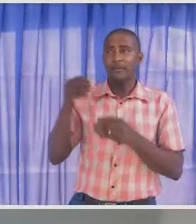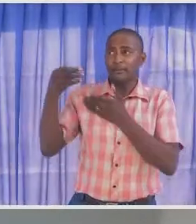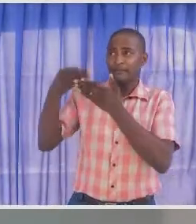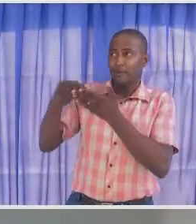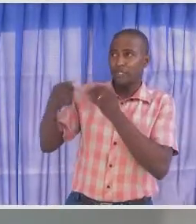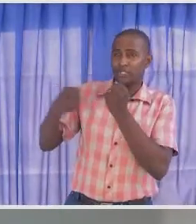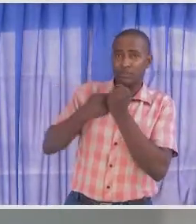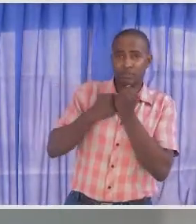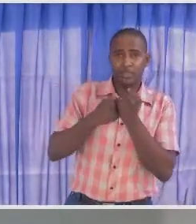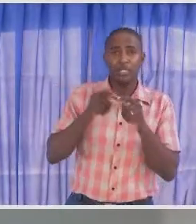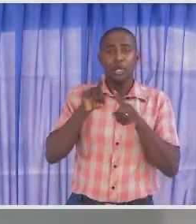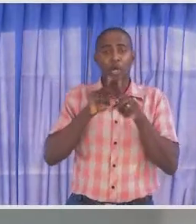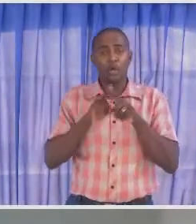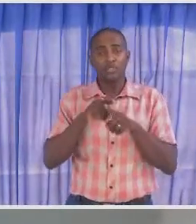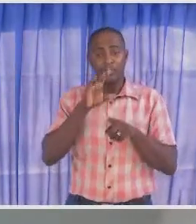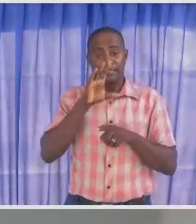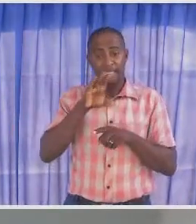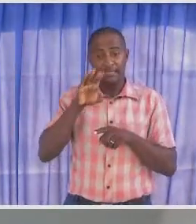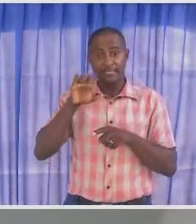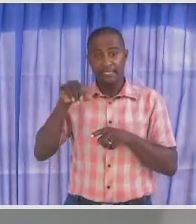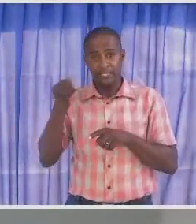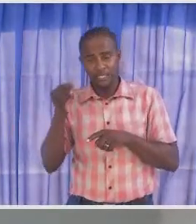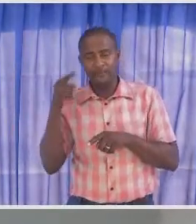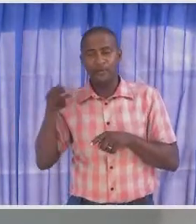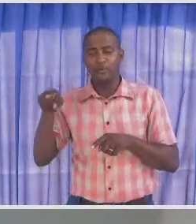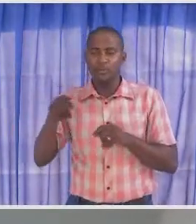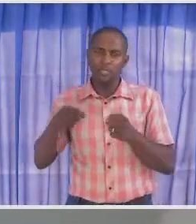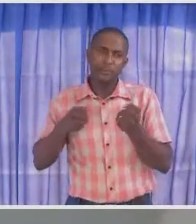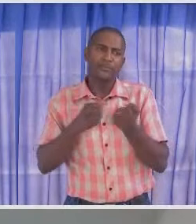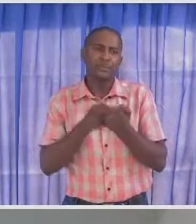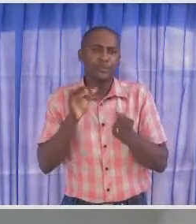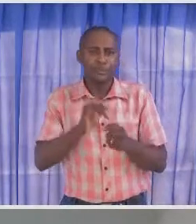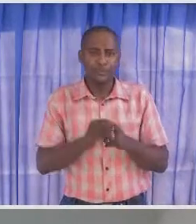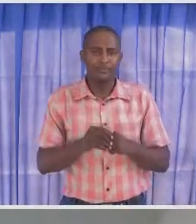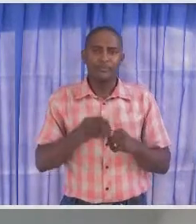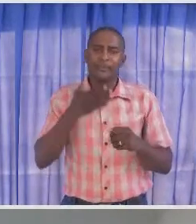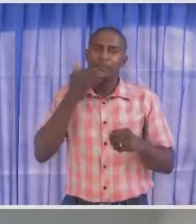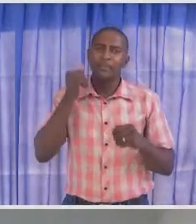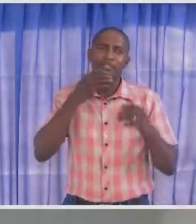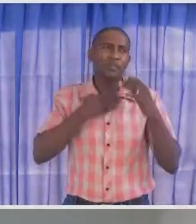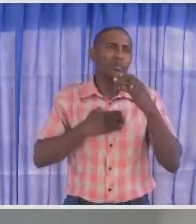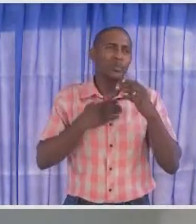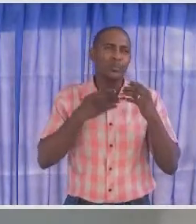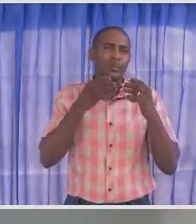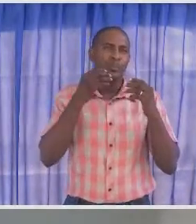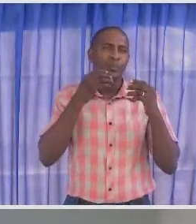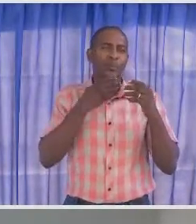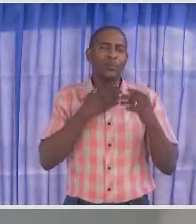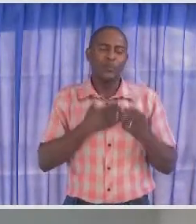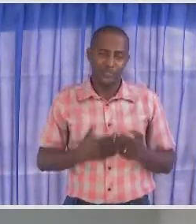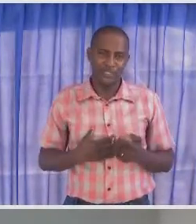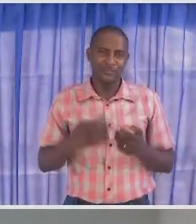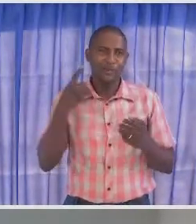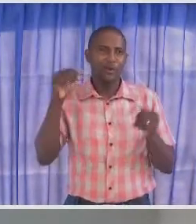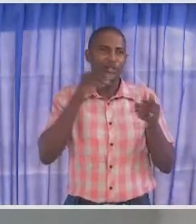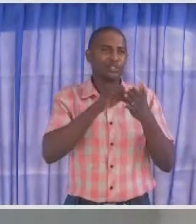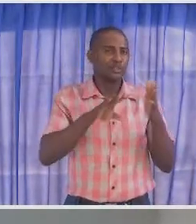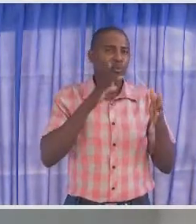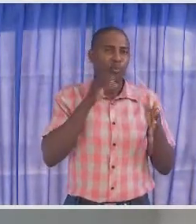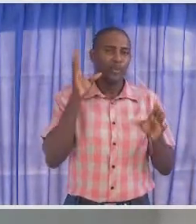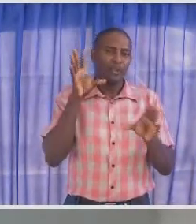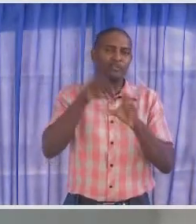the CCCJ for your coordinating role. Best wishes to the students who will enroll in this